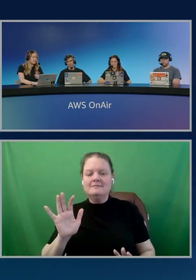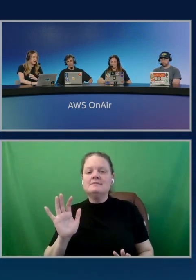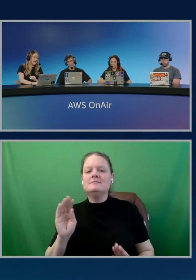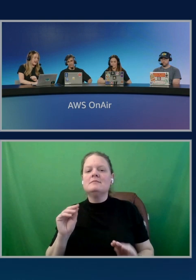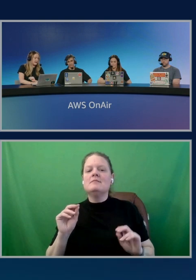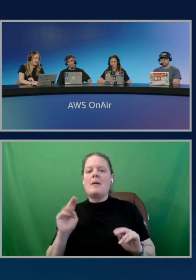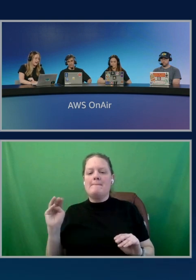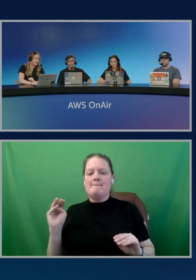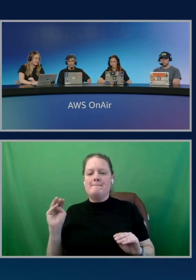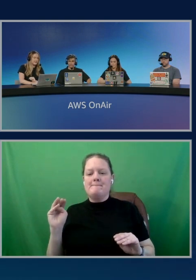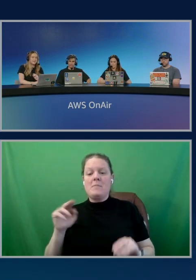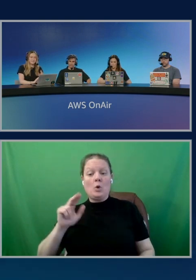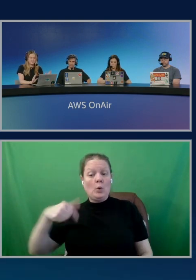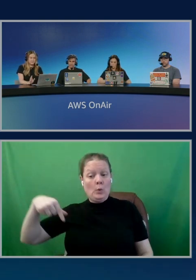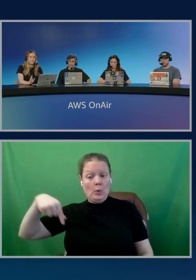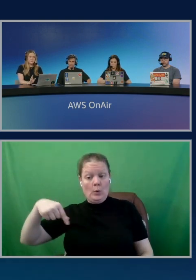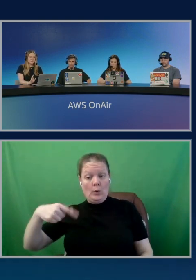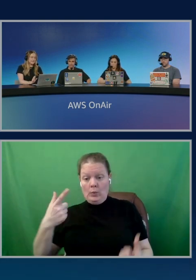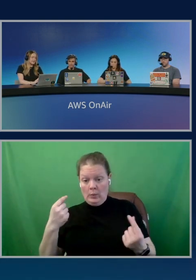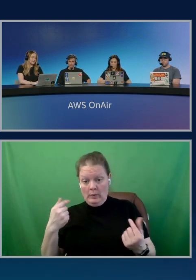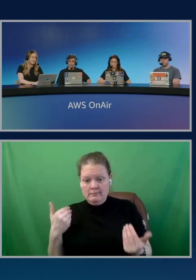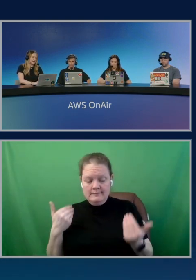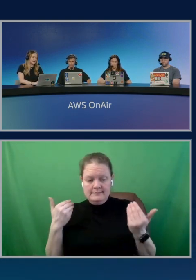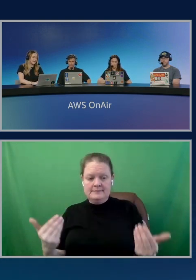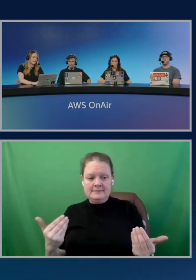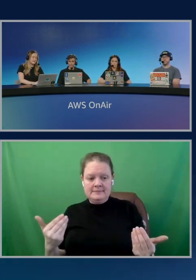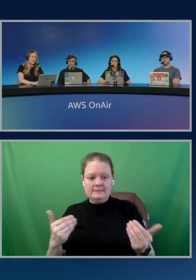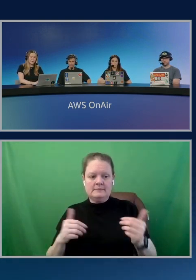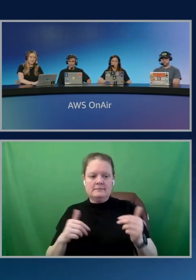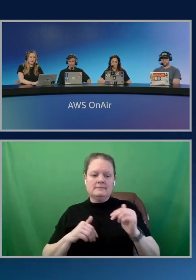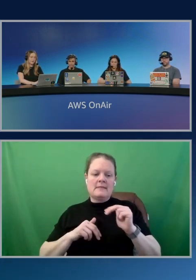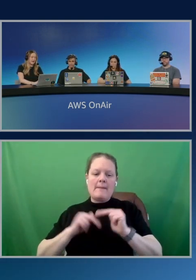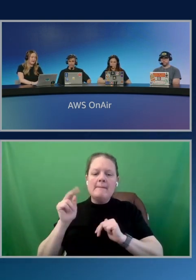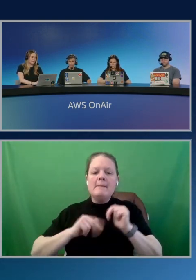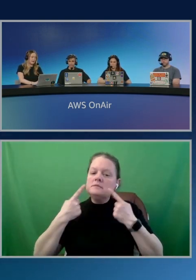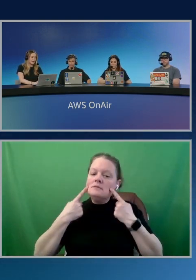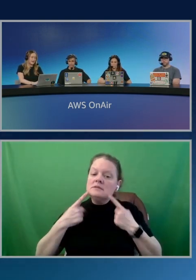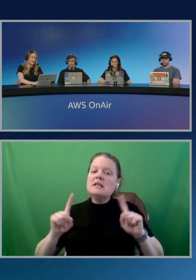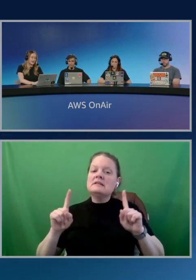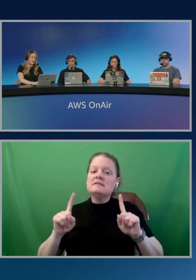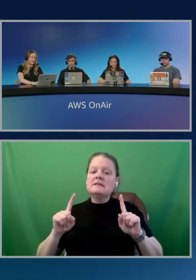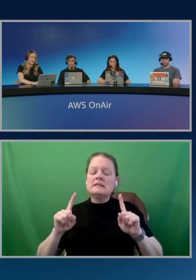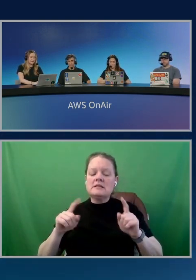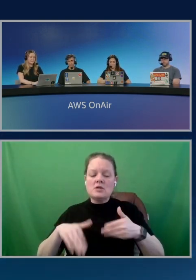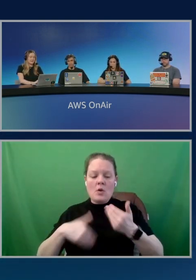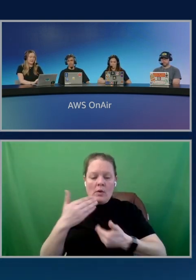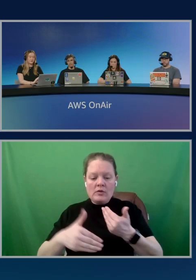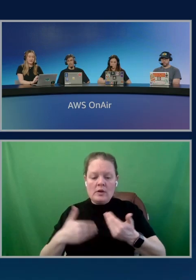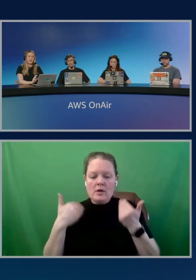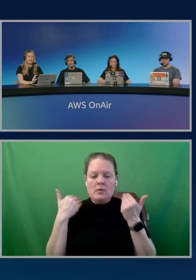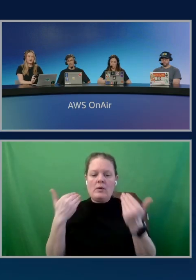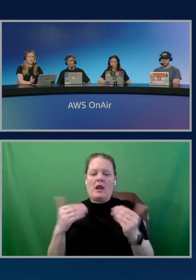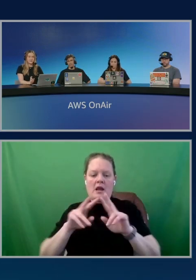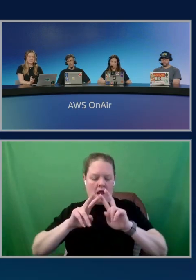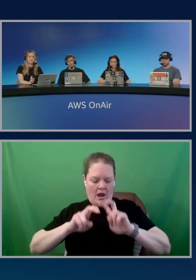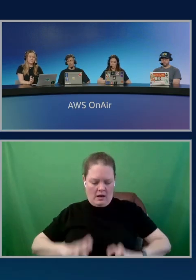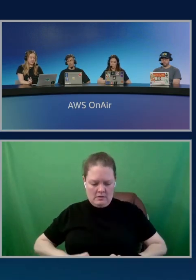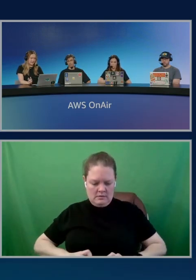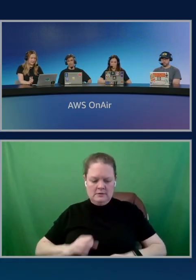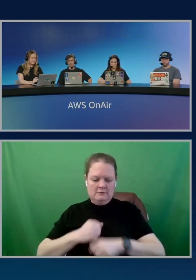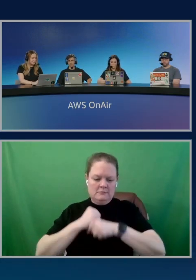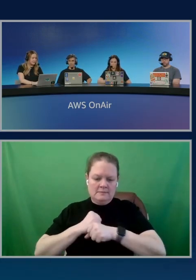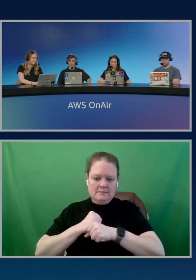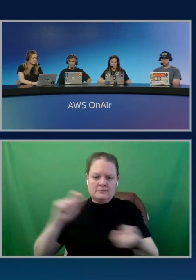that Q's gone ahead and it's built successfully. It's going through and it went ahead and analyzed and created a